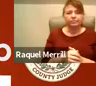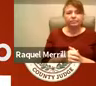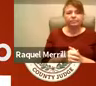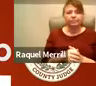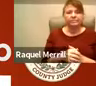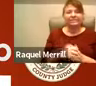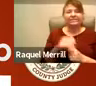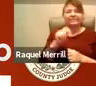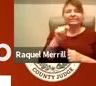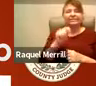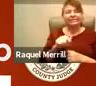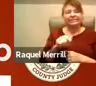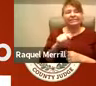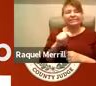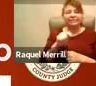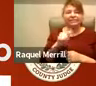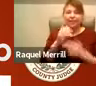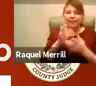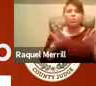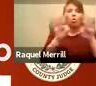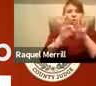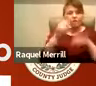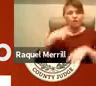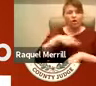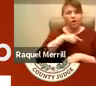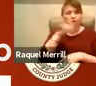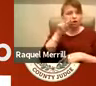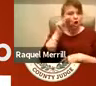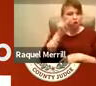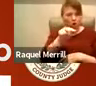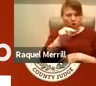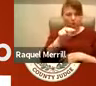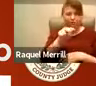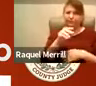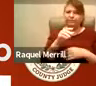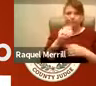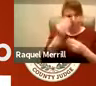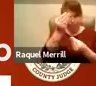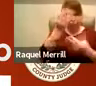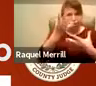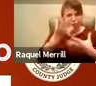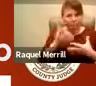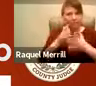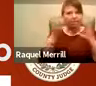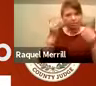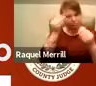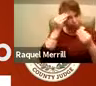Here's something important for us to look at, and it's very, very revealing